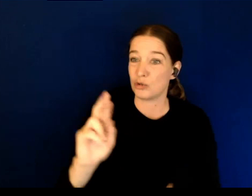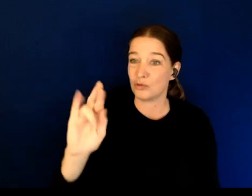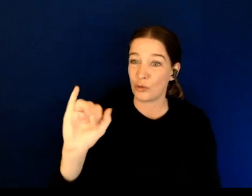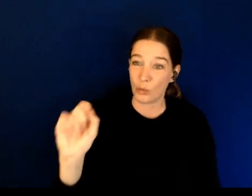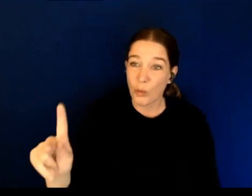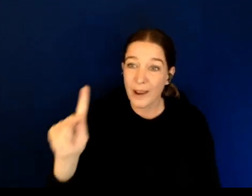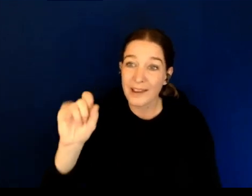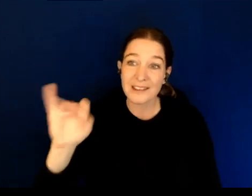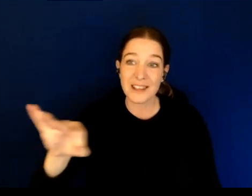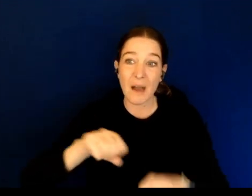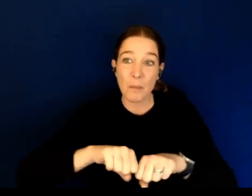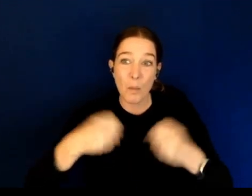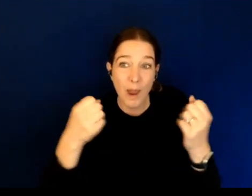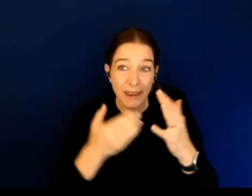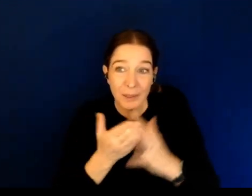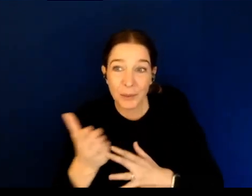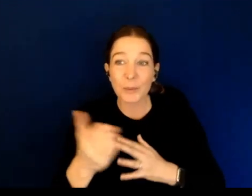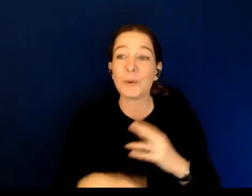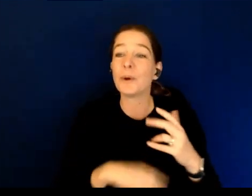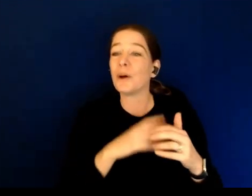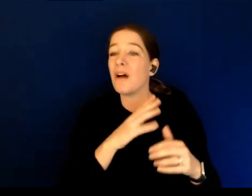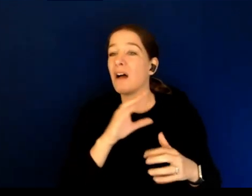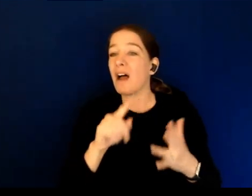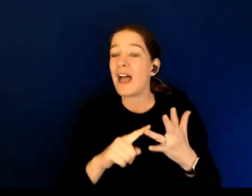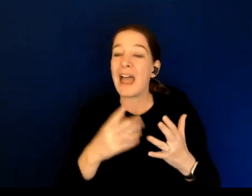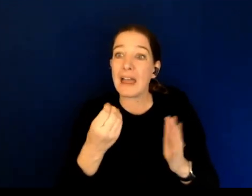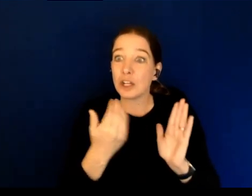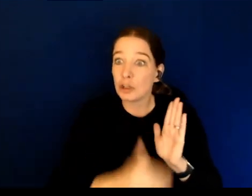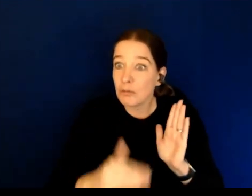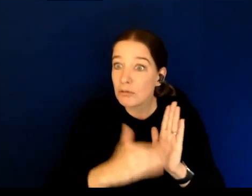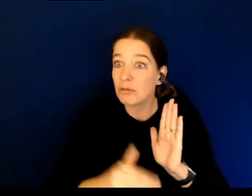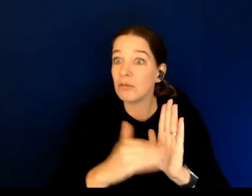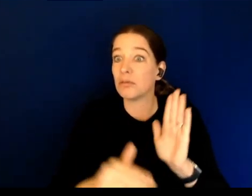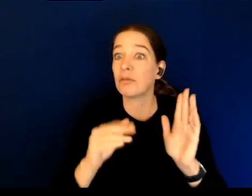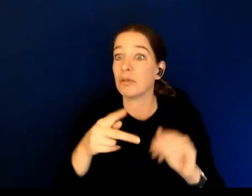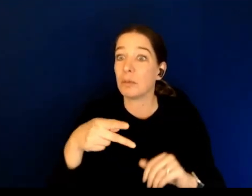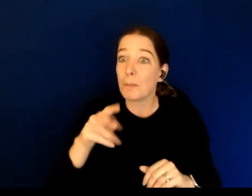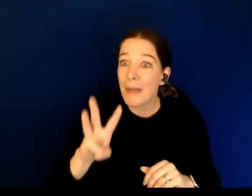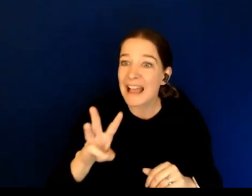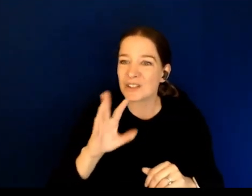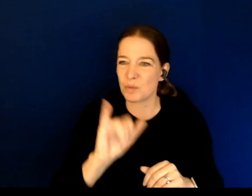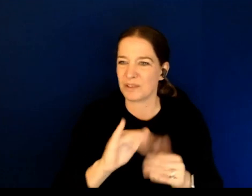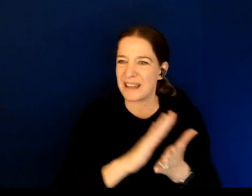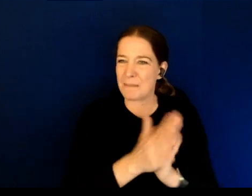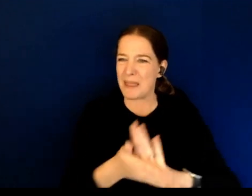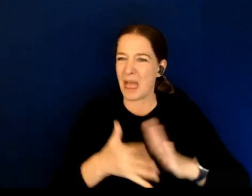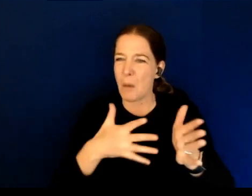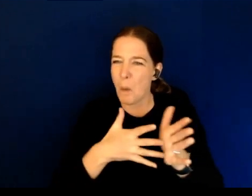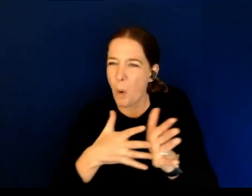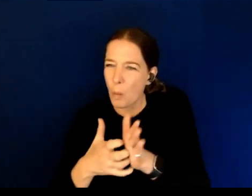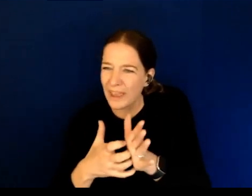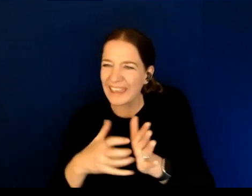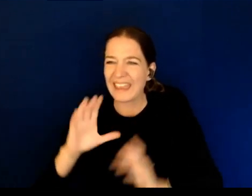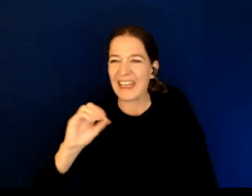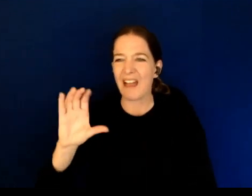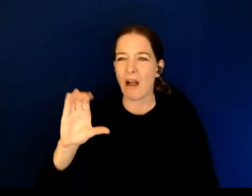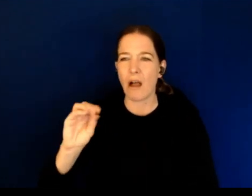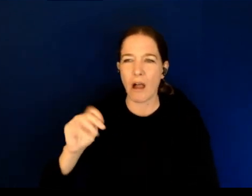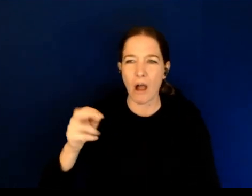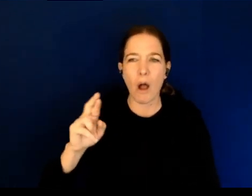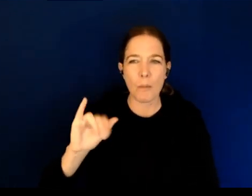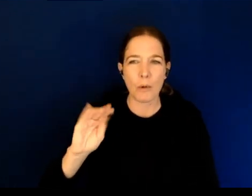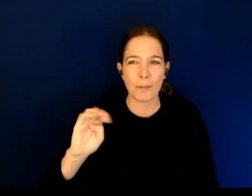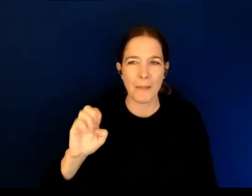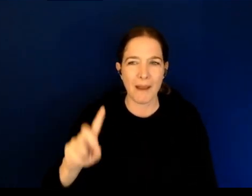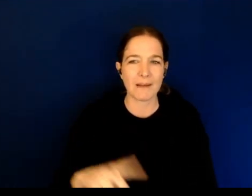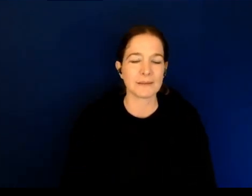you to change reused, weak, or compromised passwords. Number four, protection against